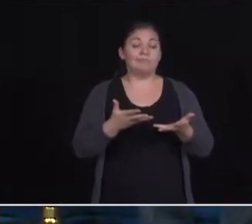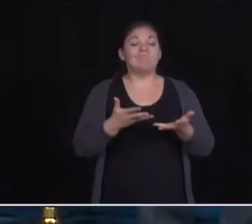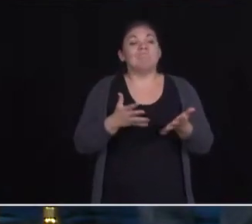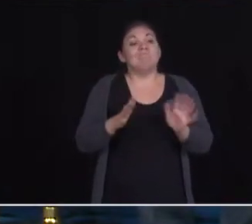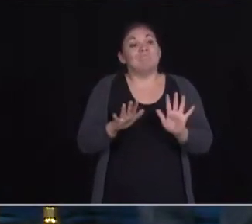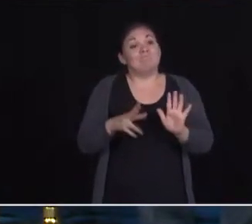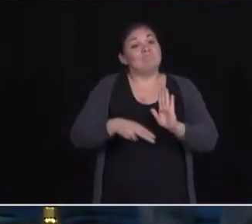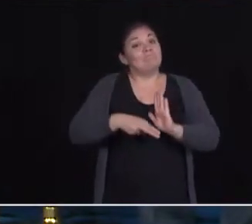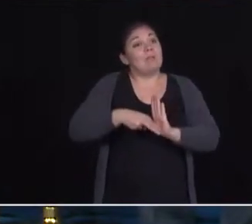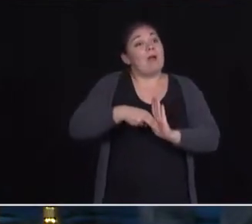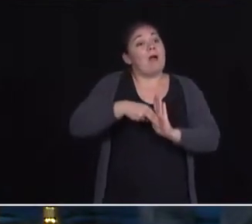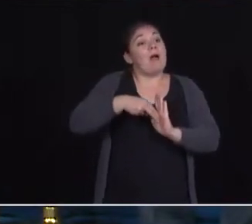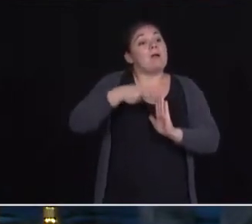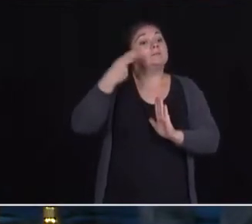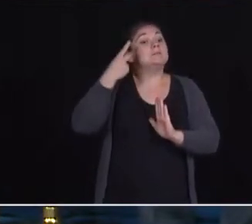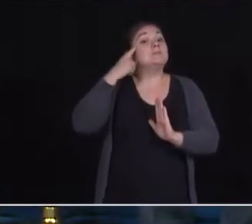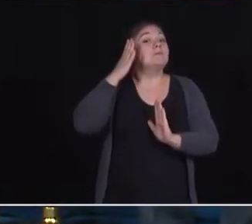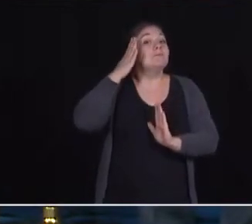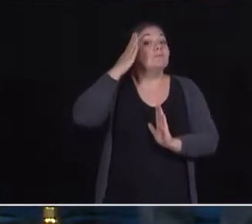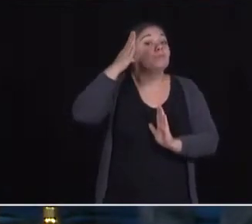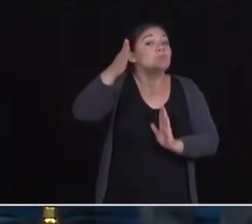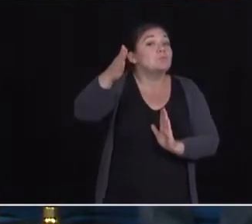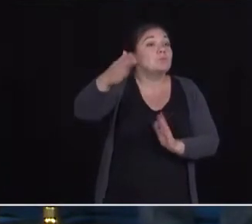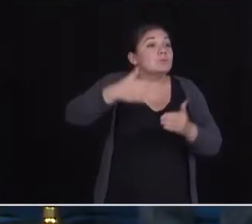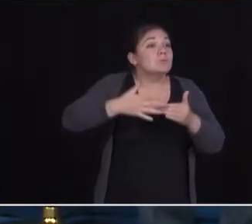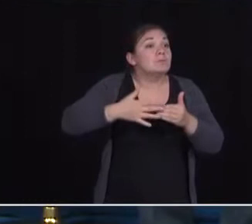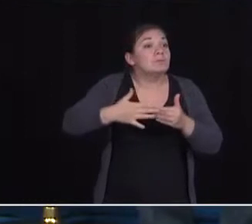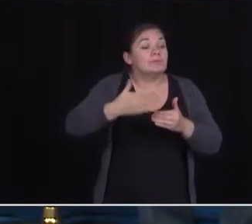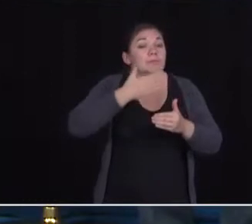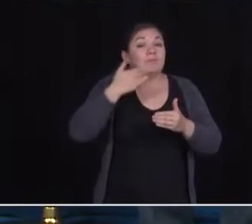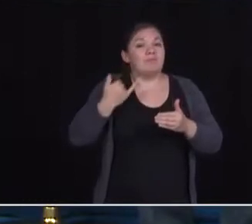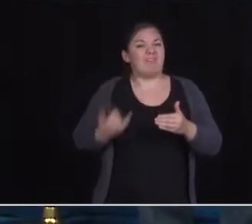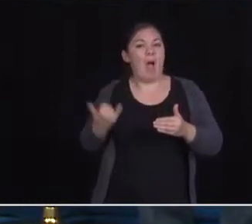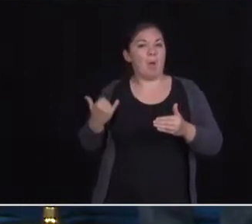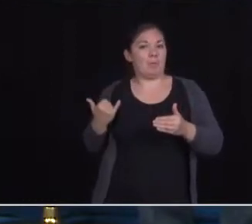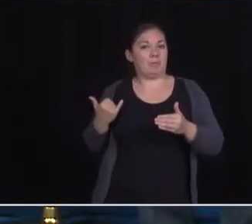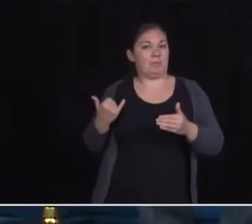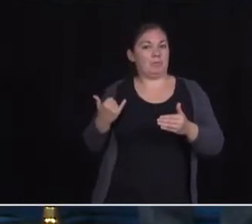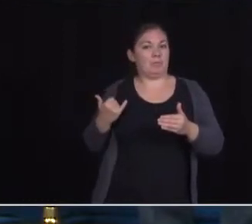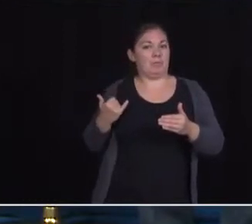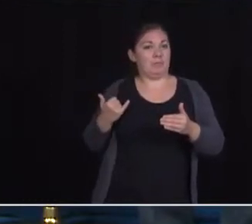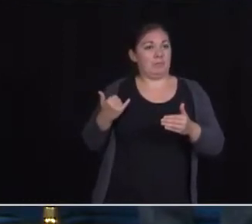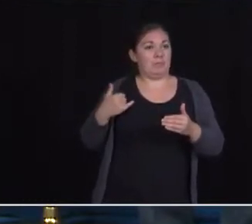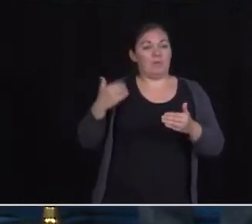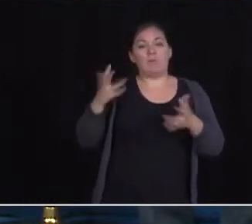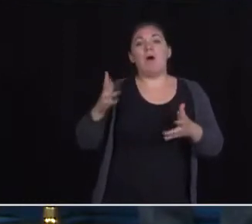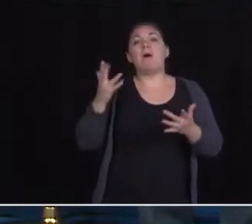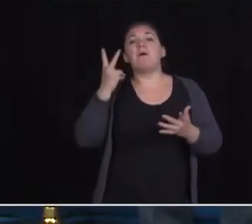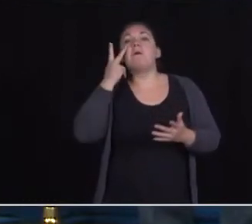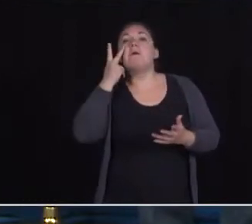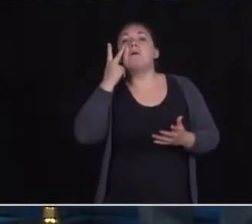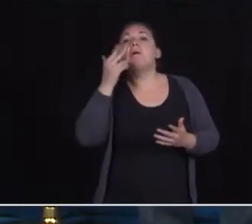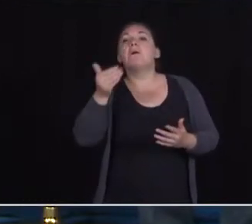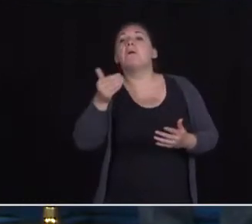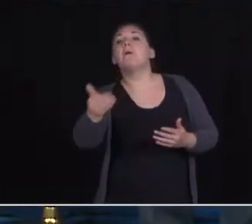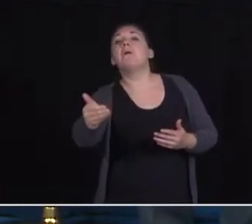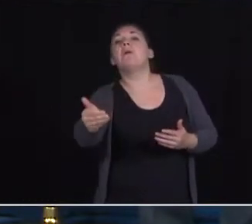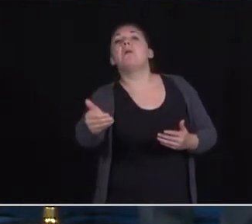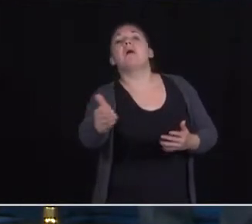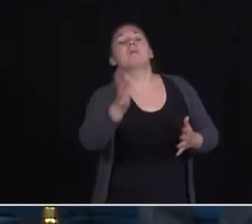economy if we take these steps now rather than wait until the situation spirals out of control. Then we'll have to take some very